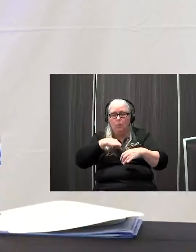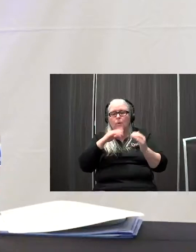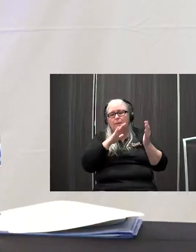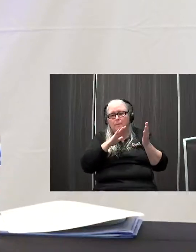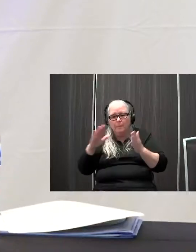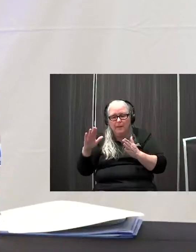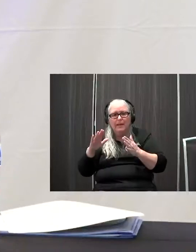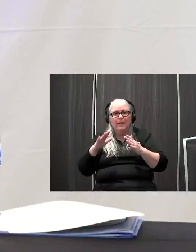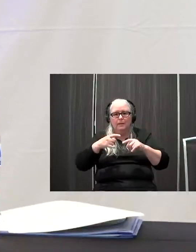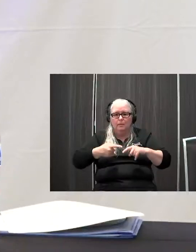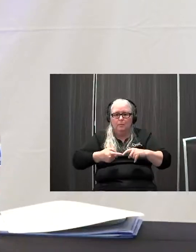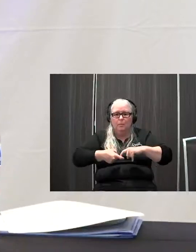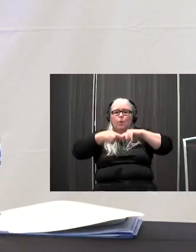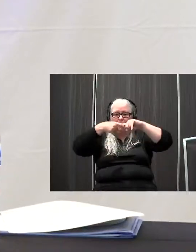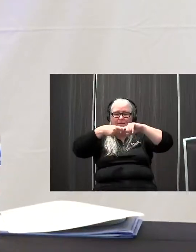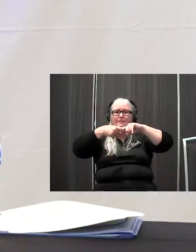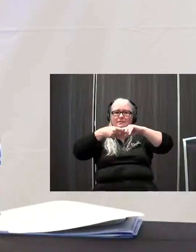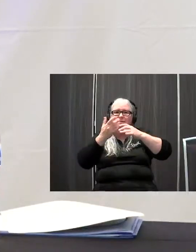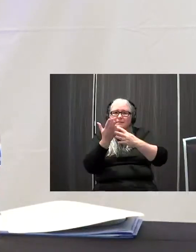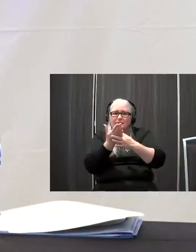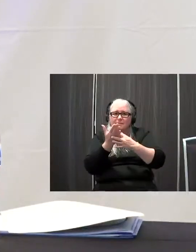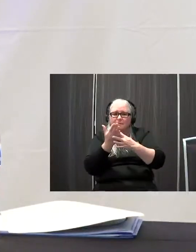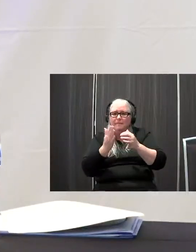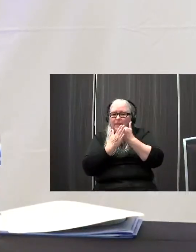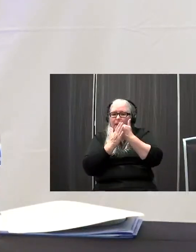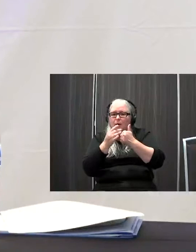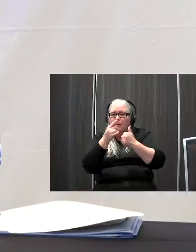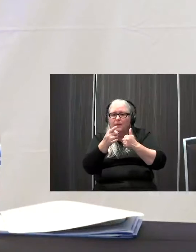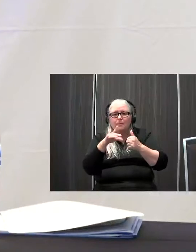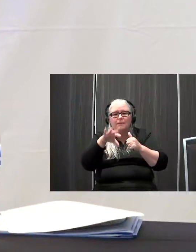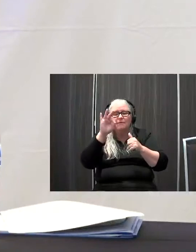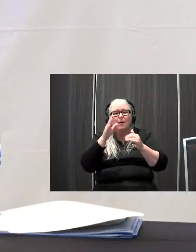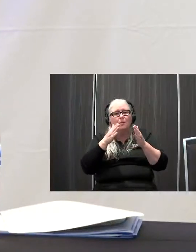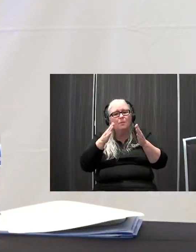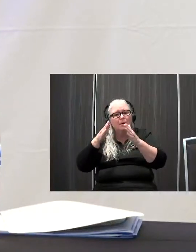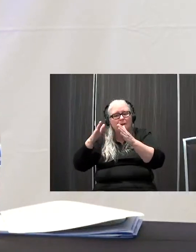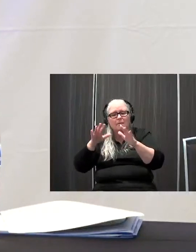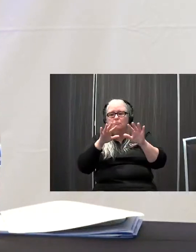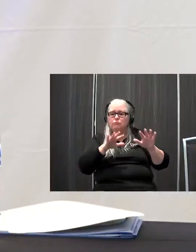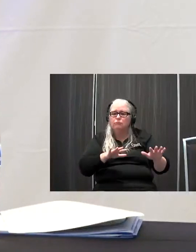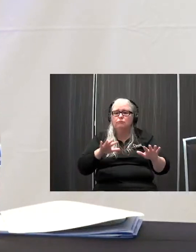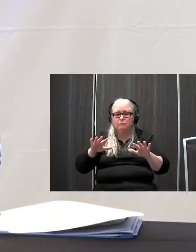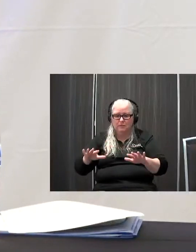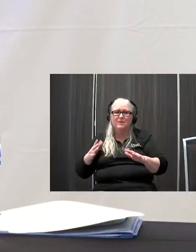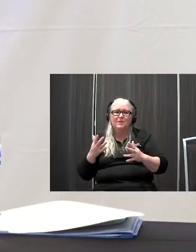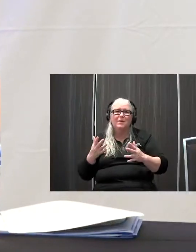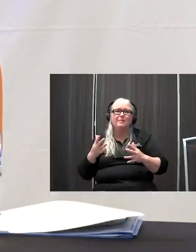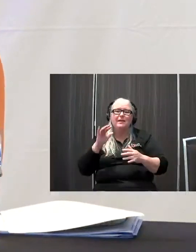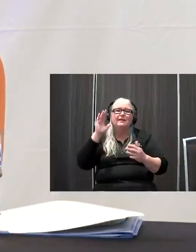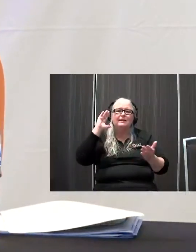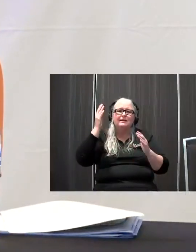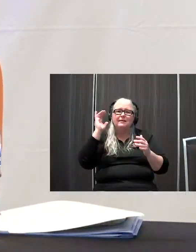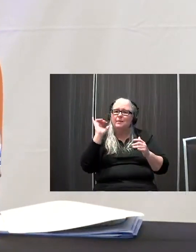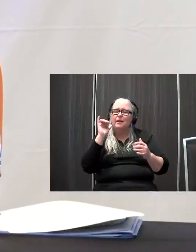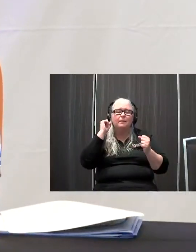him, and this has also been over time, but to help him find ways to calm down. And then the other thing for him, and it seems like it's for a